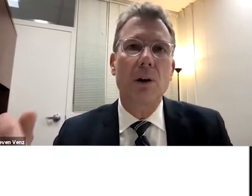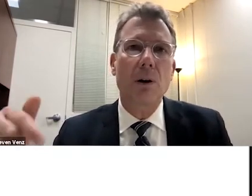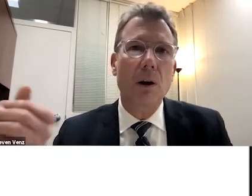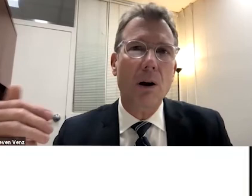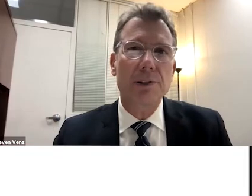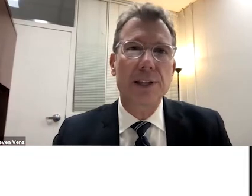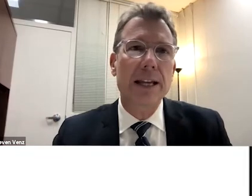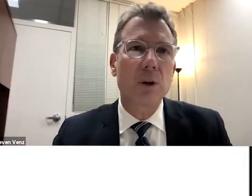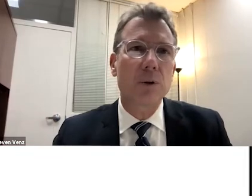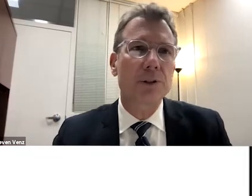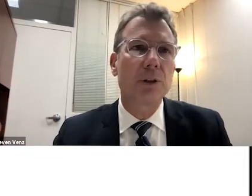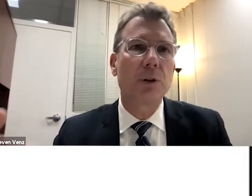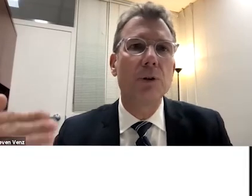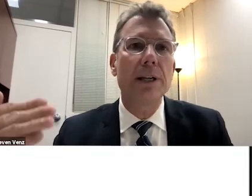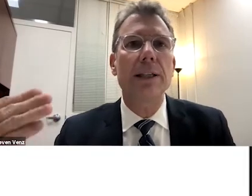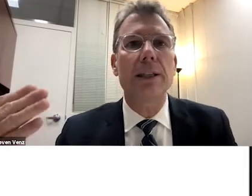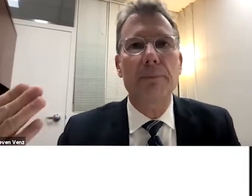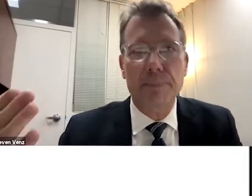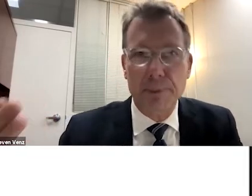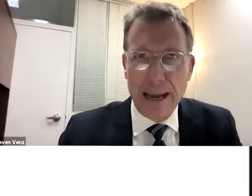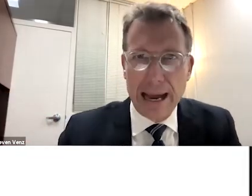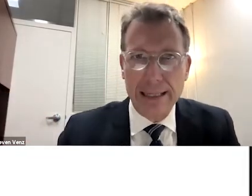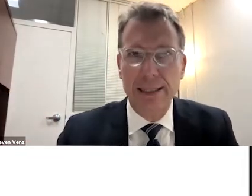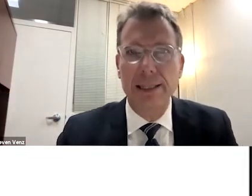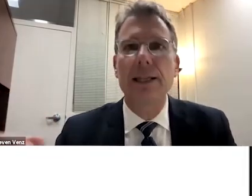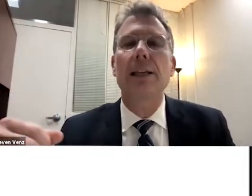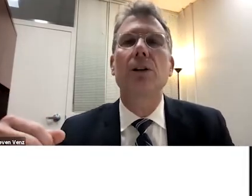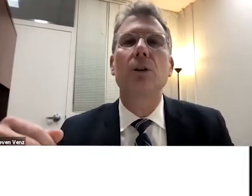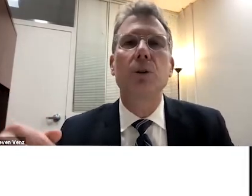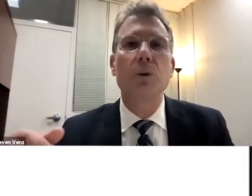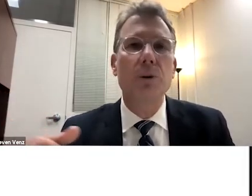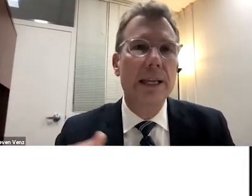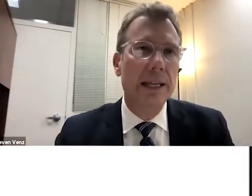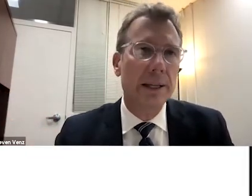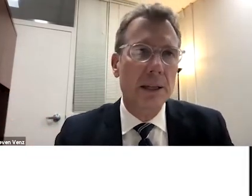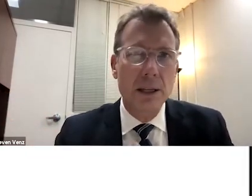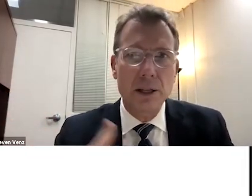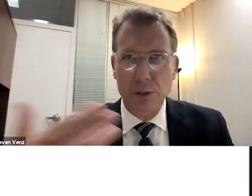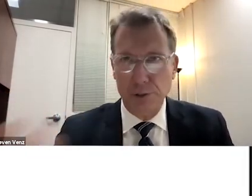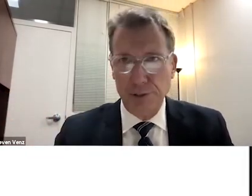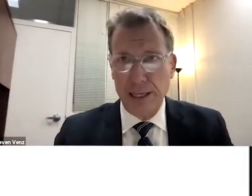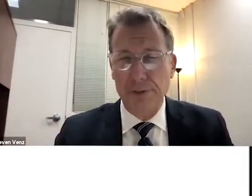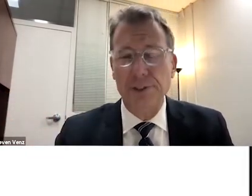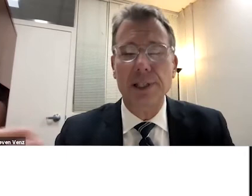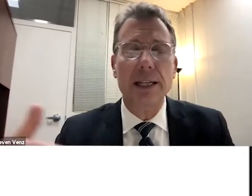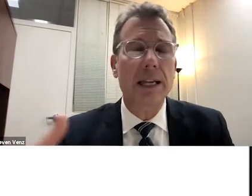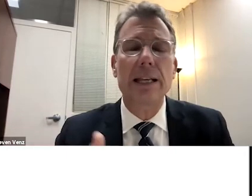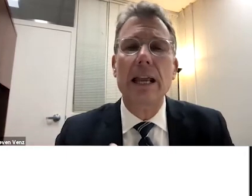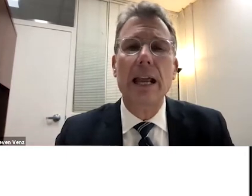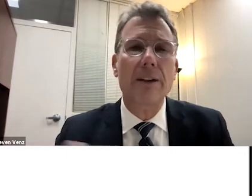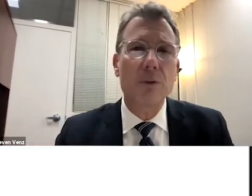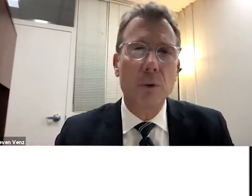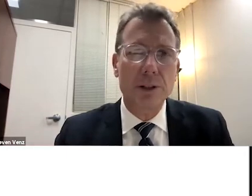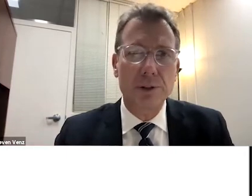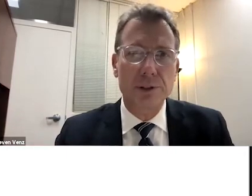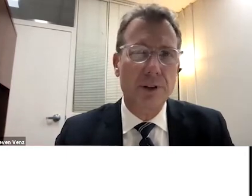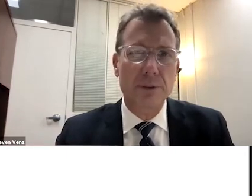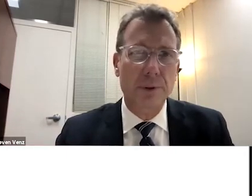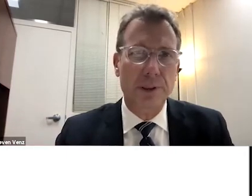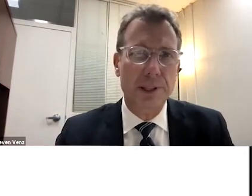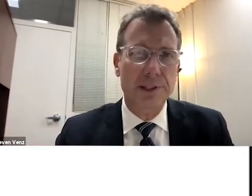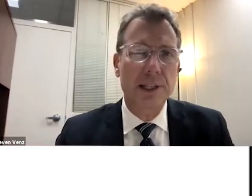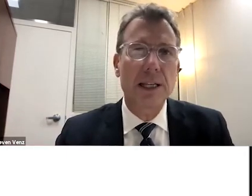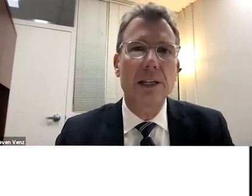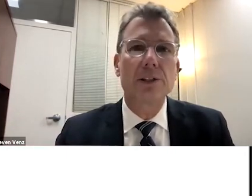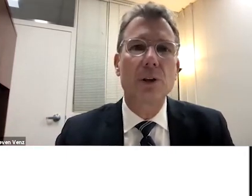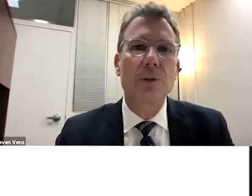with our stakeholders, including the PAC, including yourselves and everyone who's involved